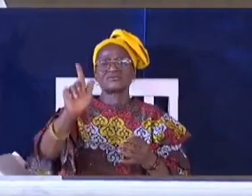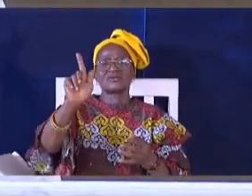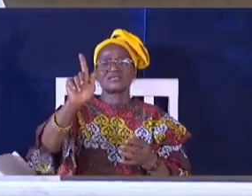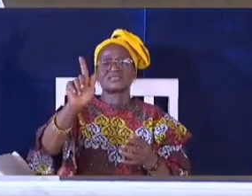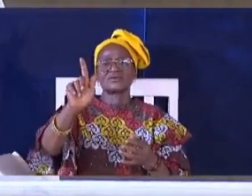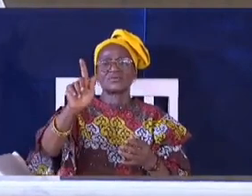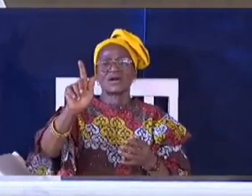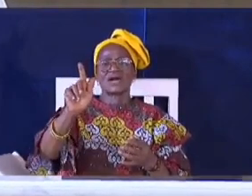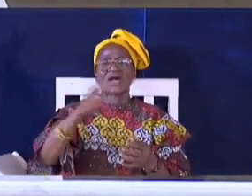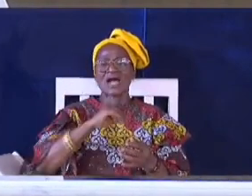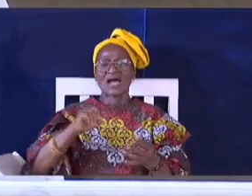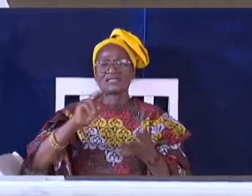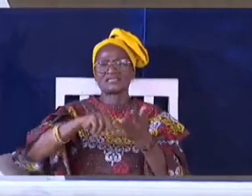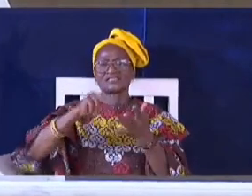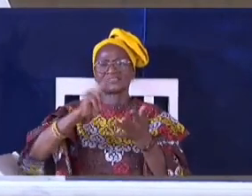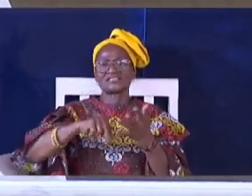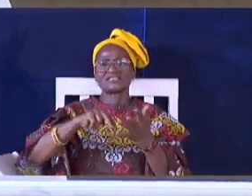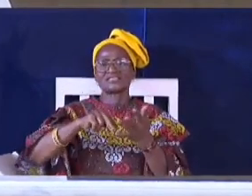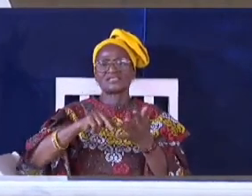and we'll be reading